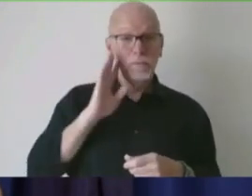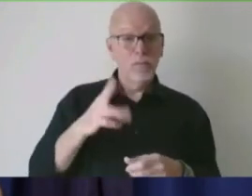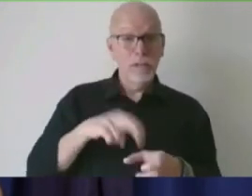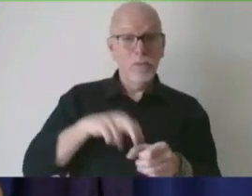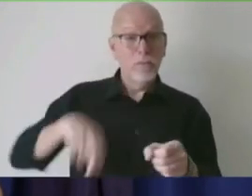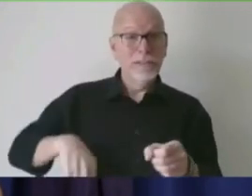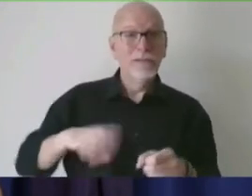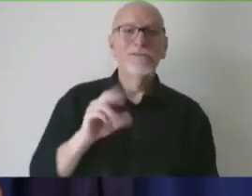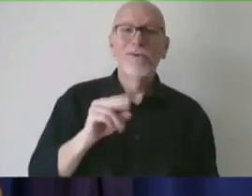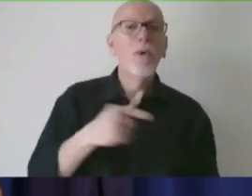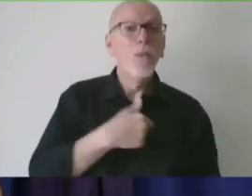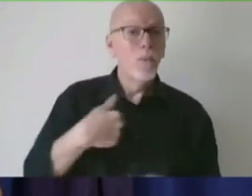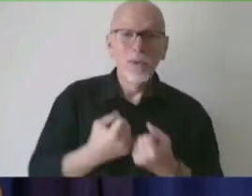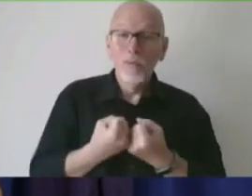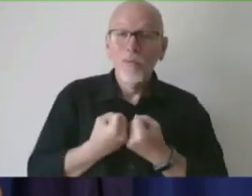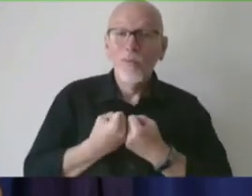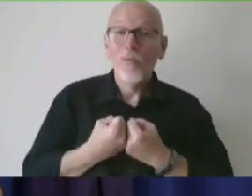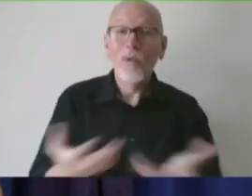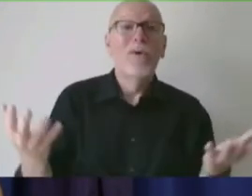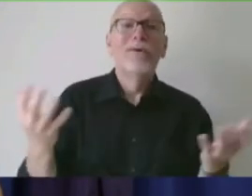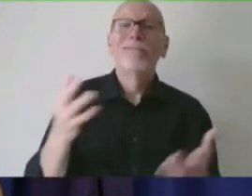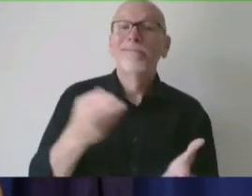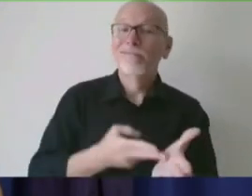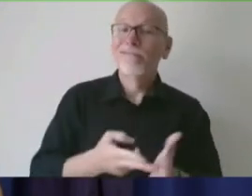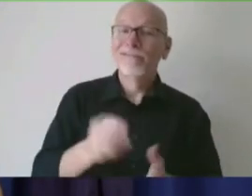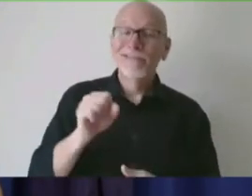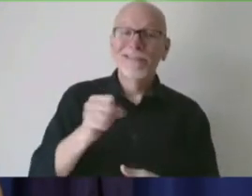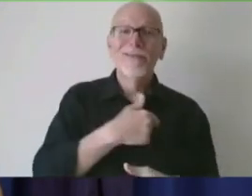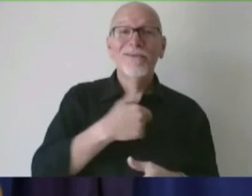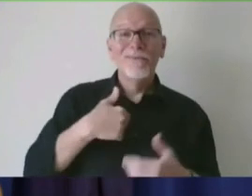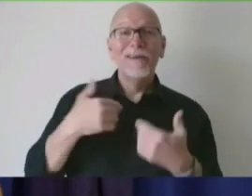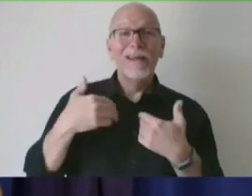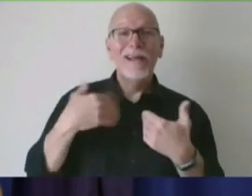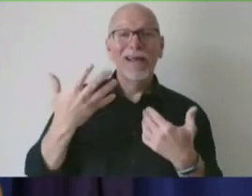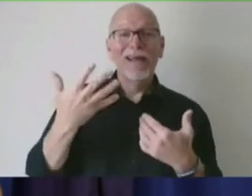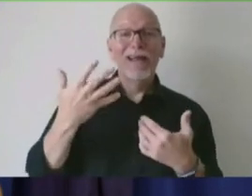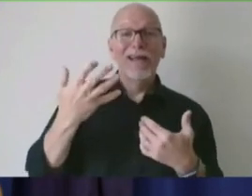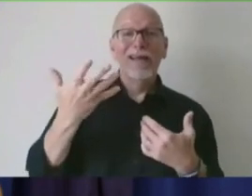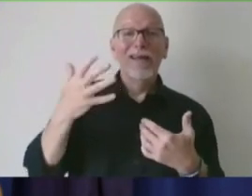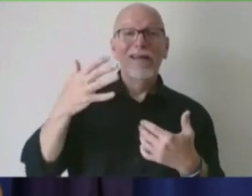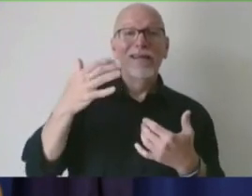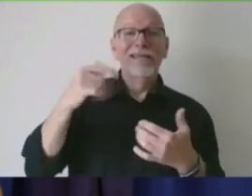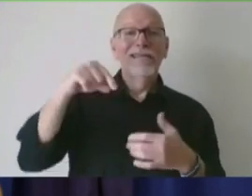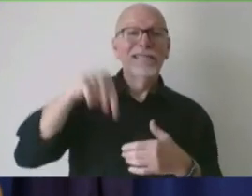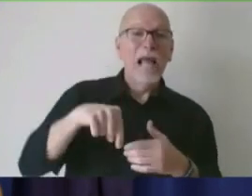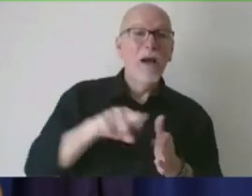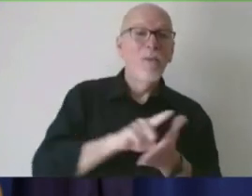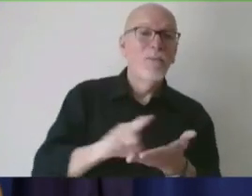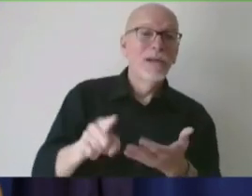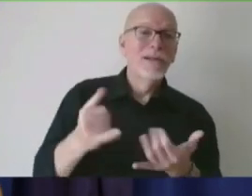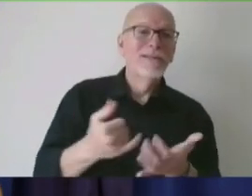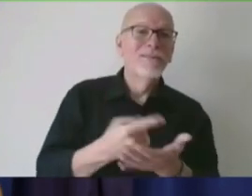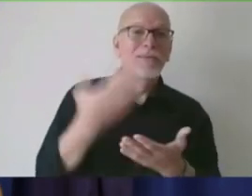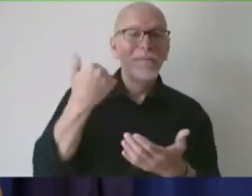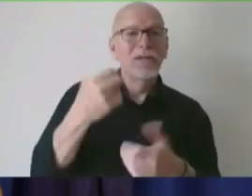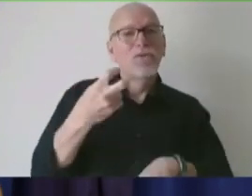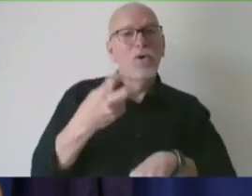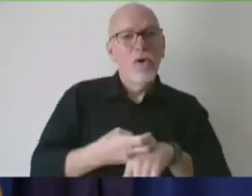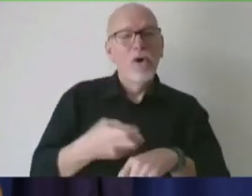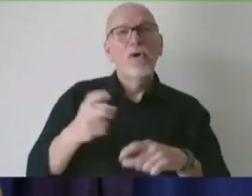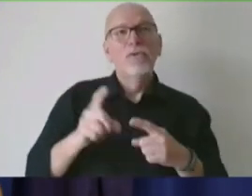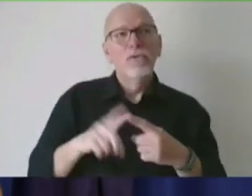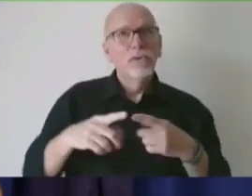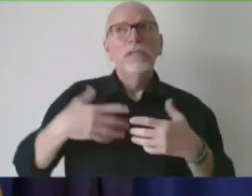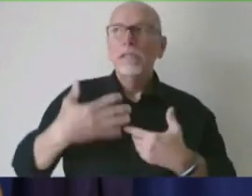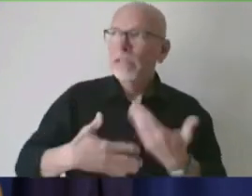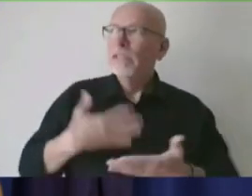we're worn out, to be honest with you. We had a little bit of a down week just from the standpoint of it's hard to kind of get geared up